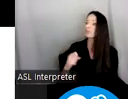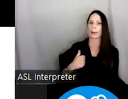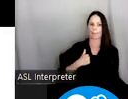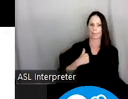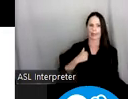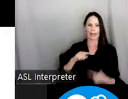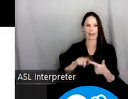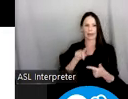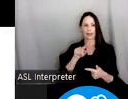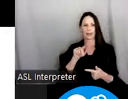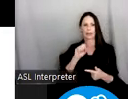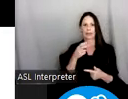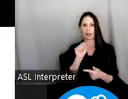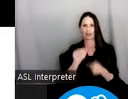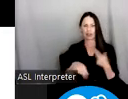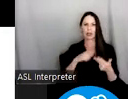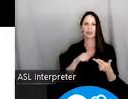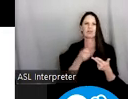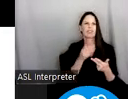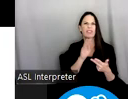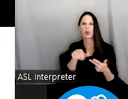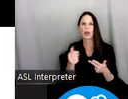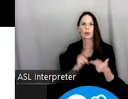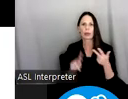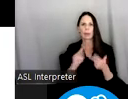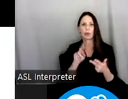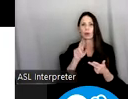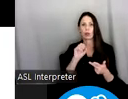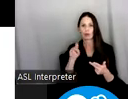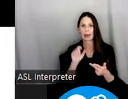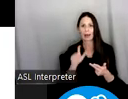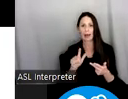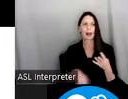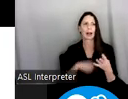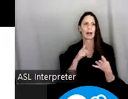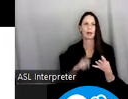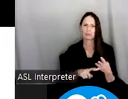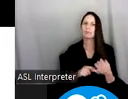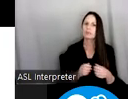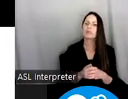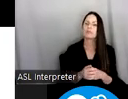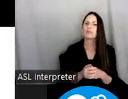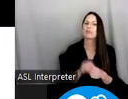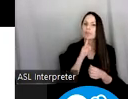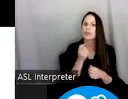are on there, and then there's a few others. I think Raquel is on there, and so there are a